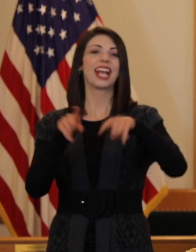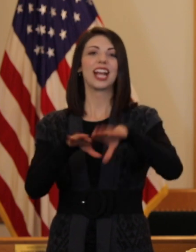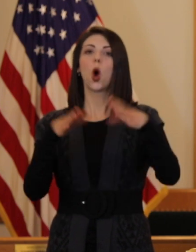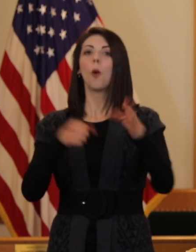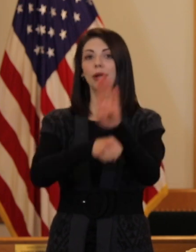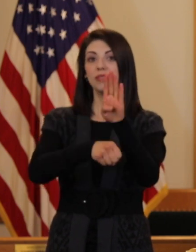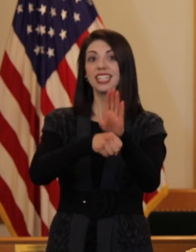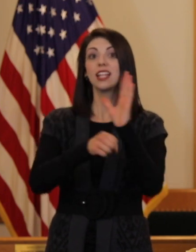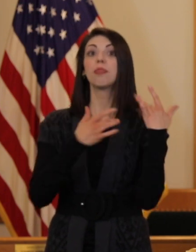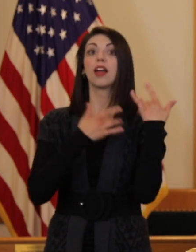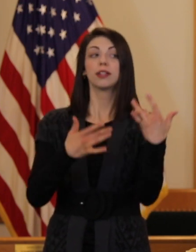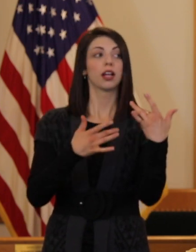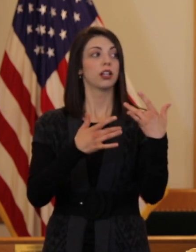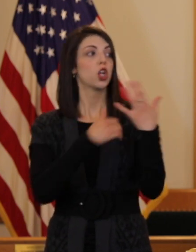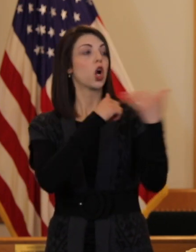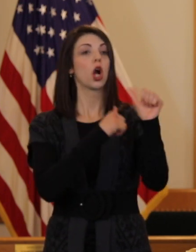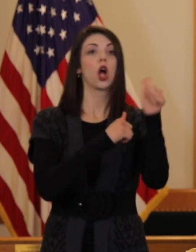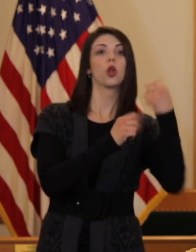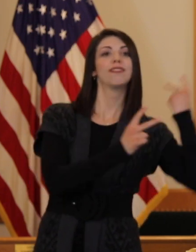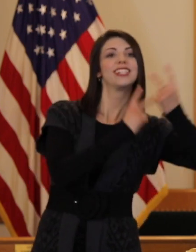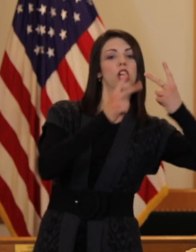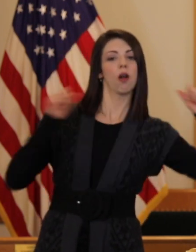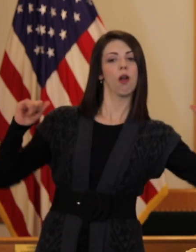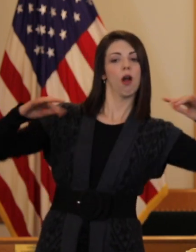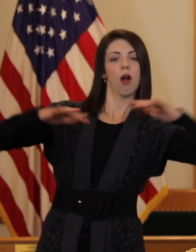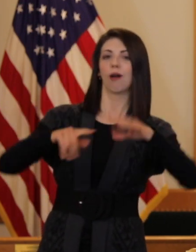draw a large number of visitors from outside the local area.